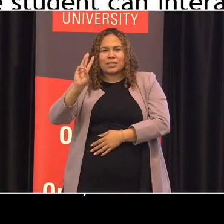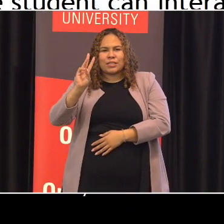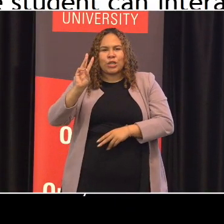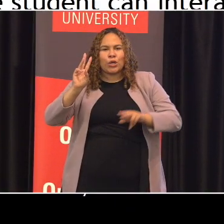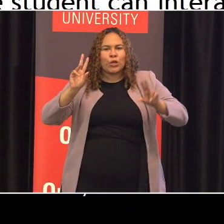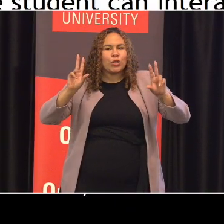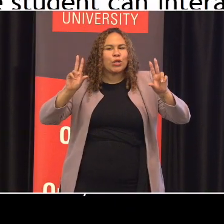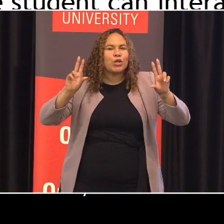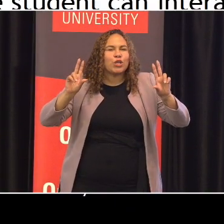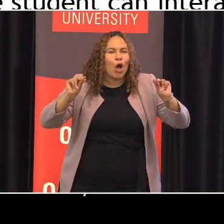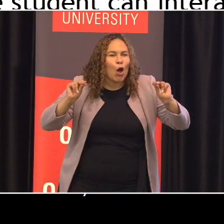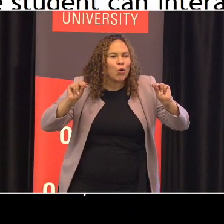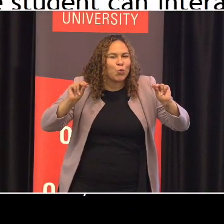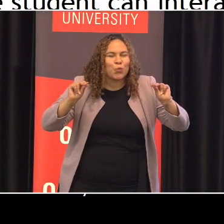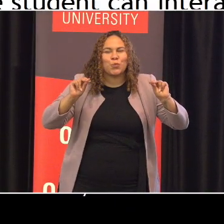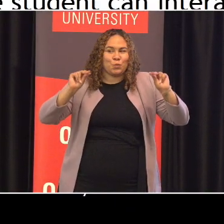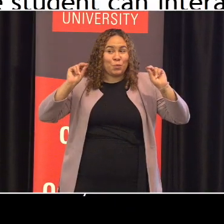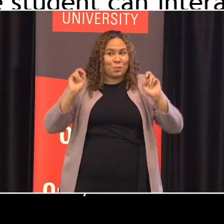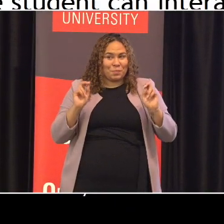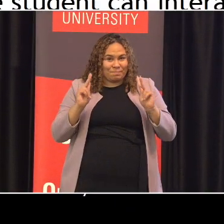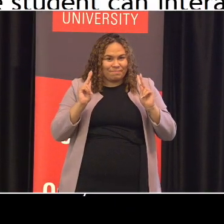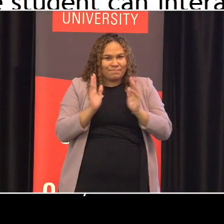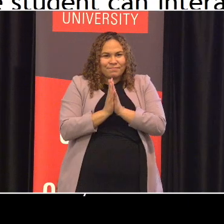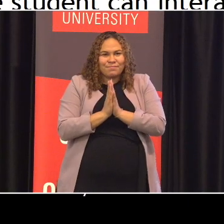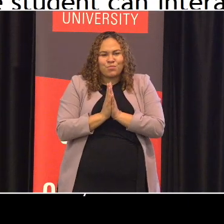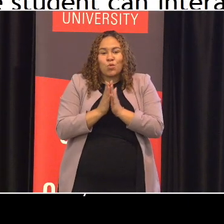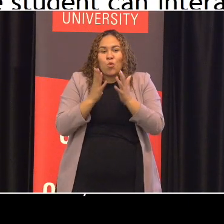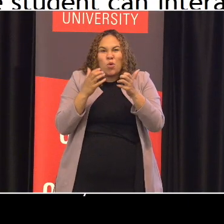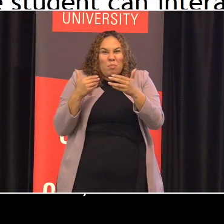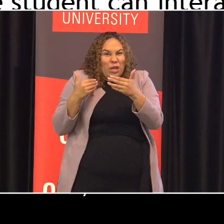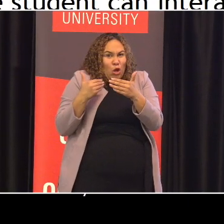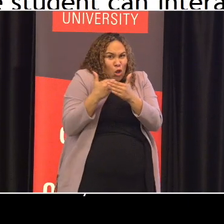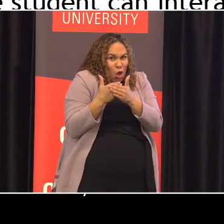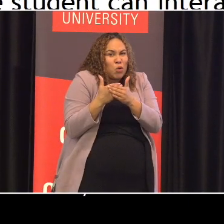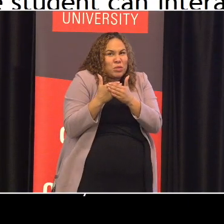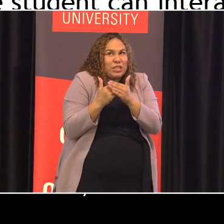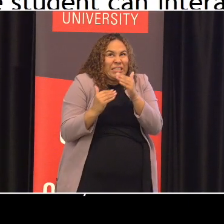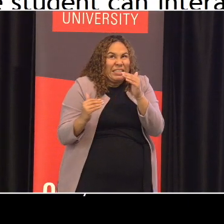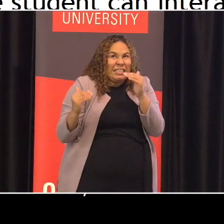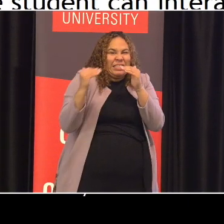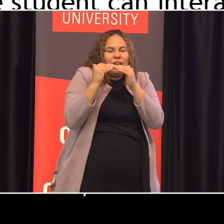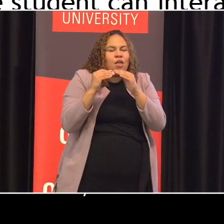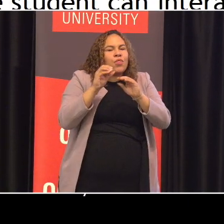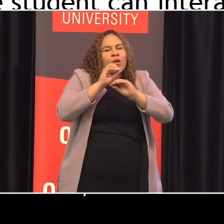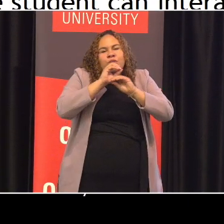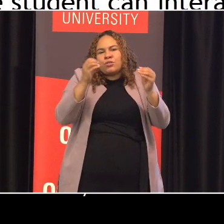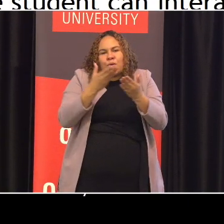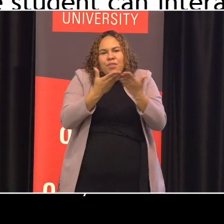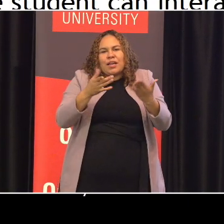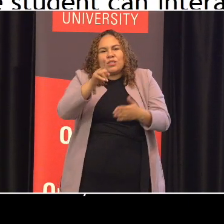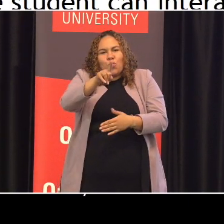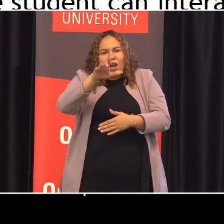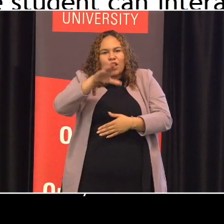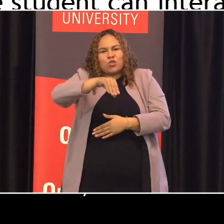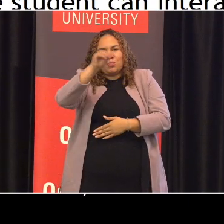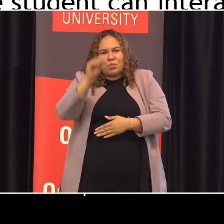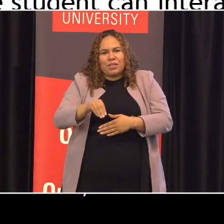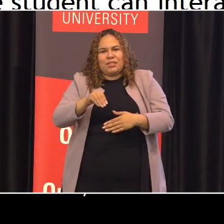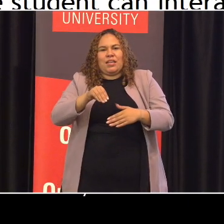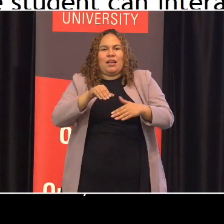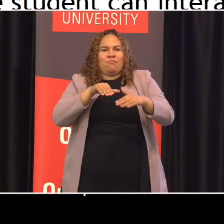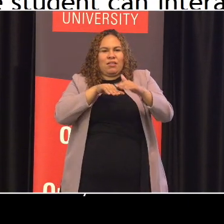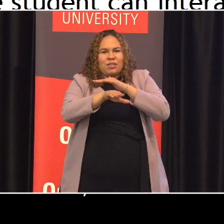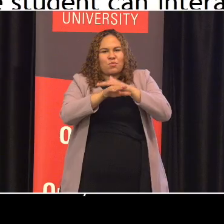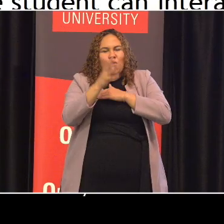No! Okay? We want to be as close as we can be. Frankly, there's no such thing as 100% accessible. Content changes too